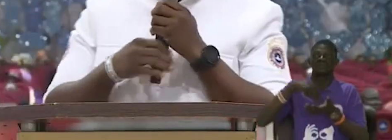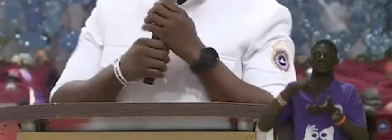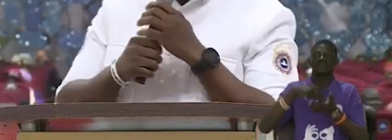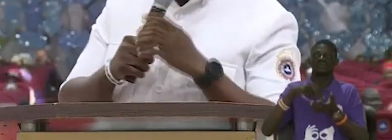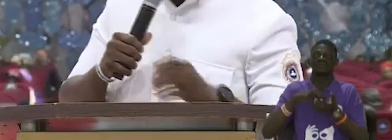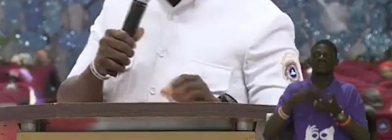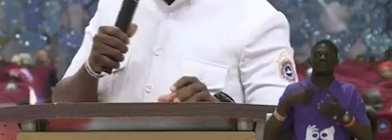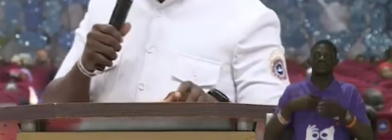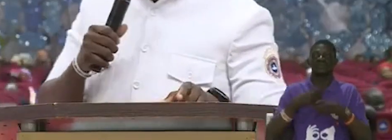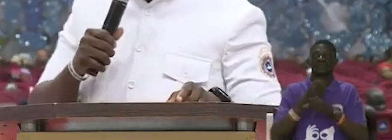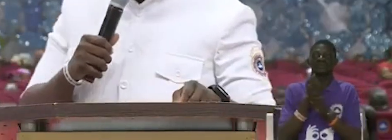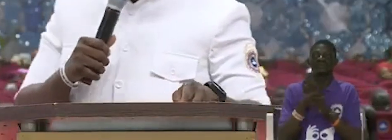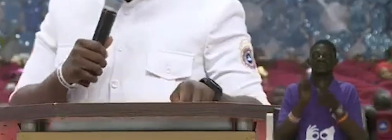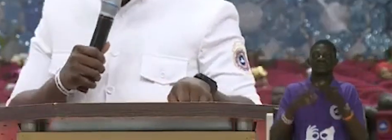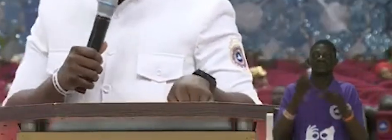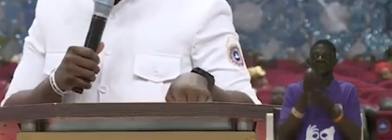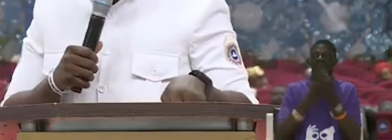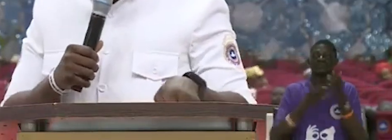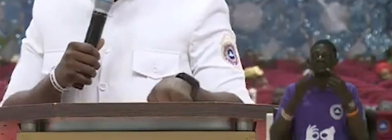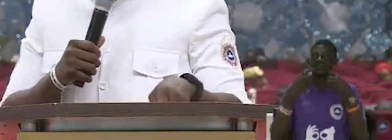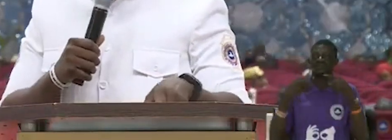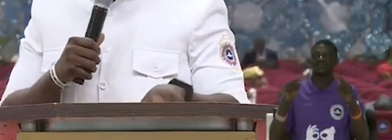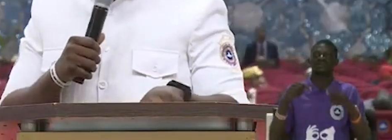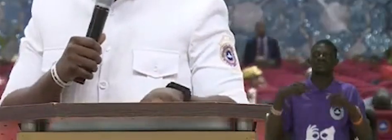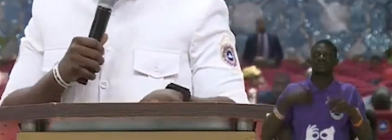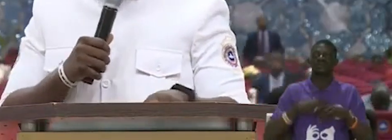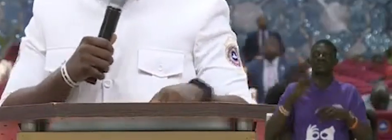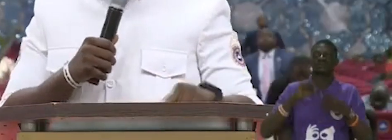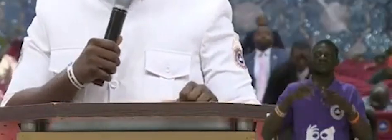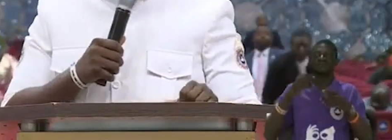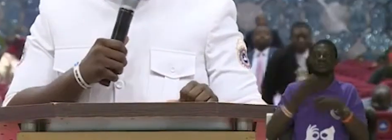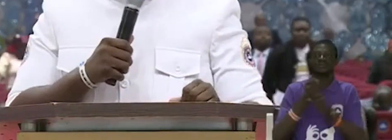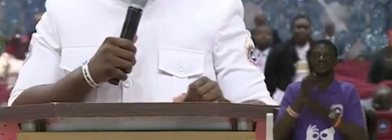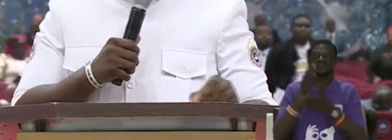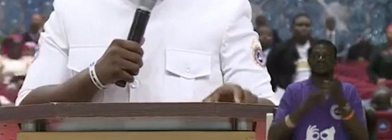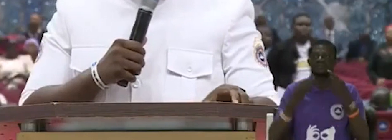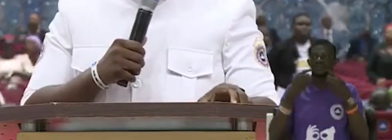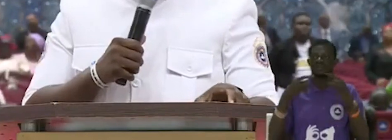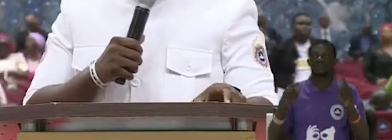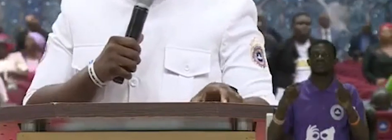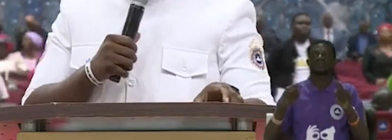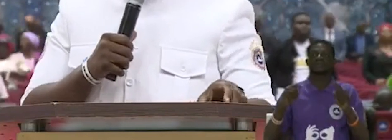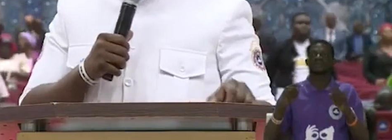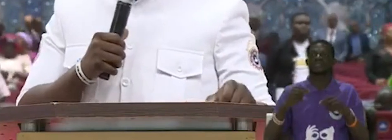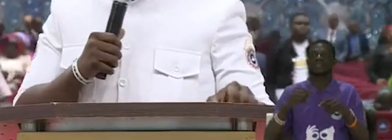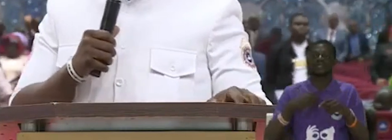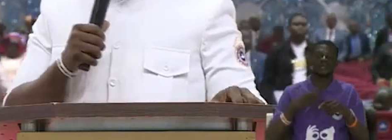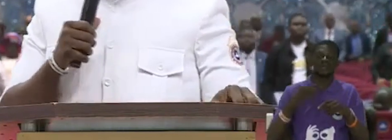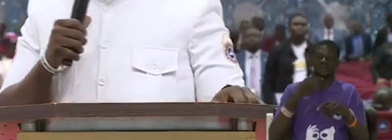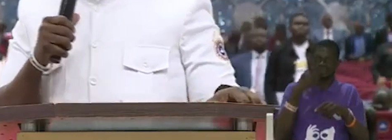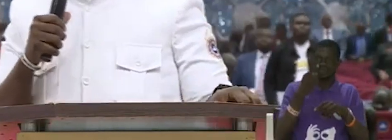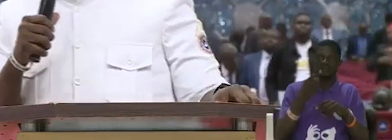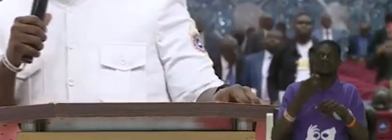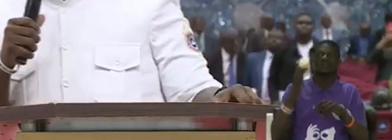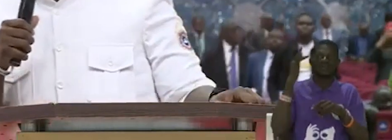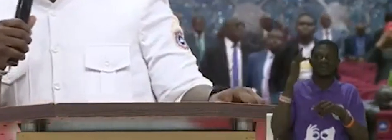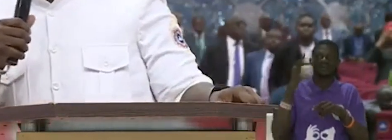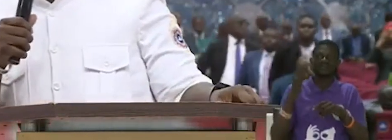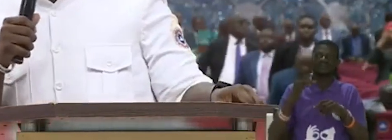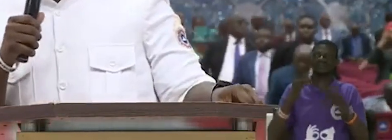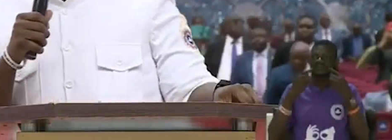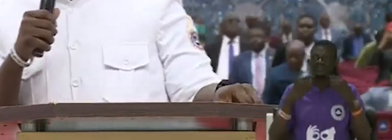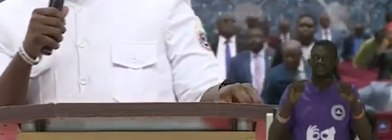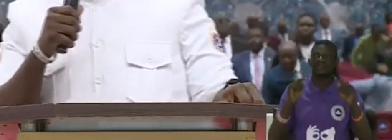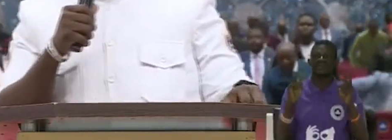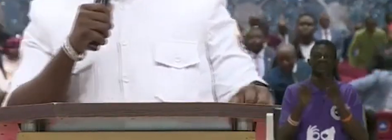We need to make some declarations. We need to make some declarations. I will tell you why those declarations